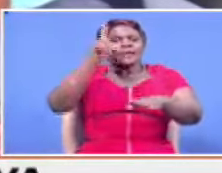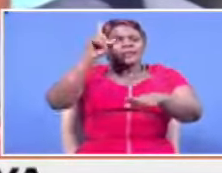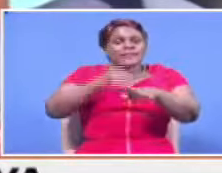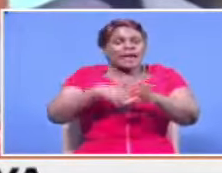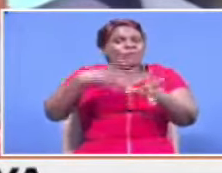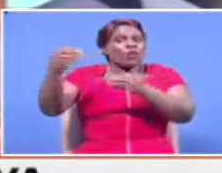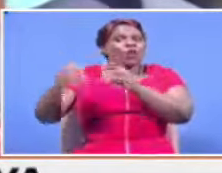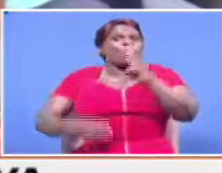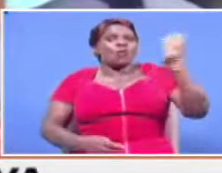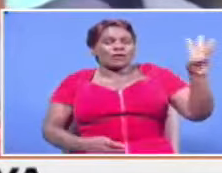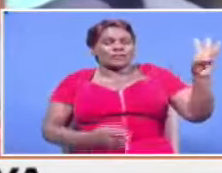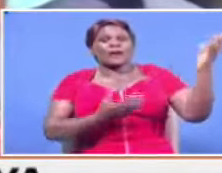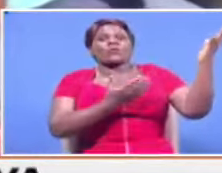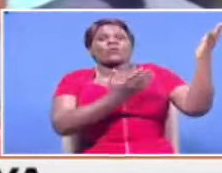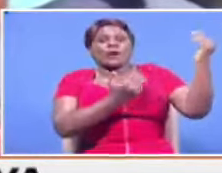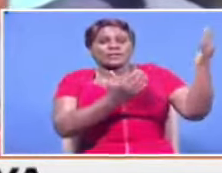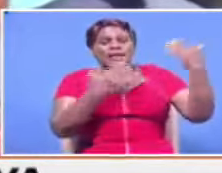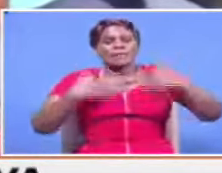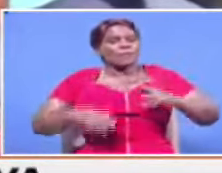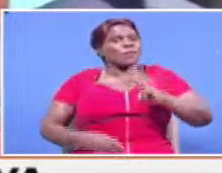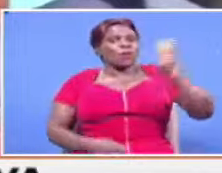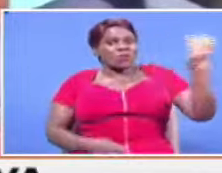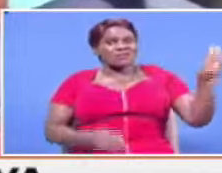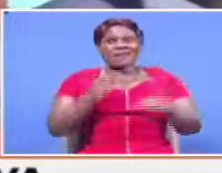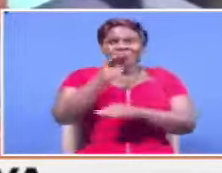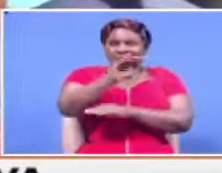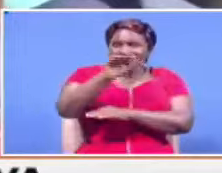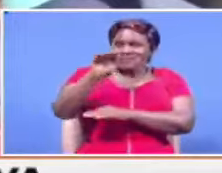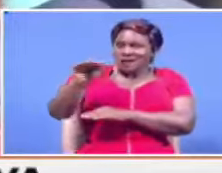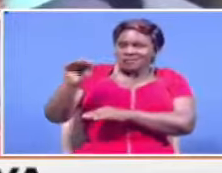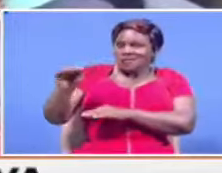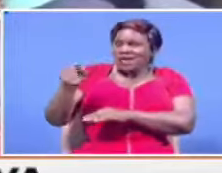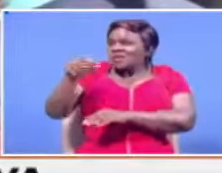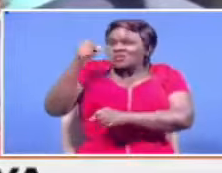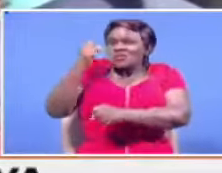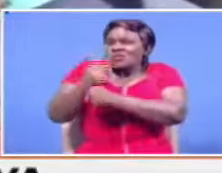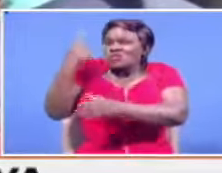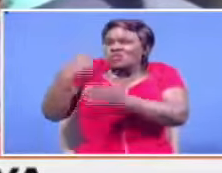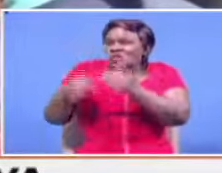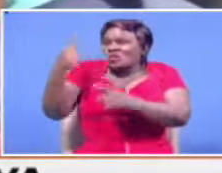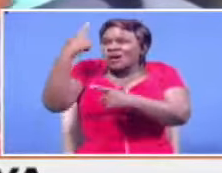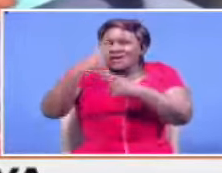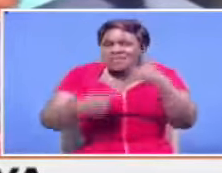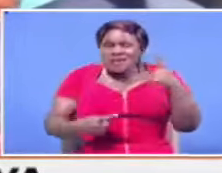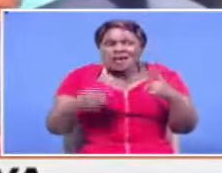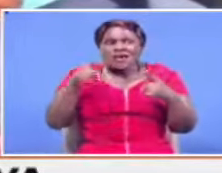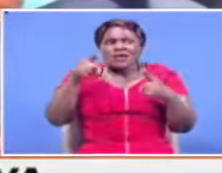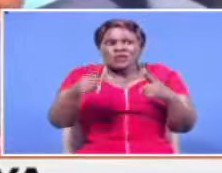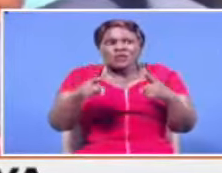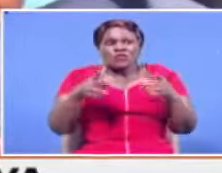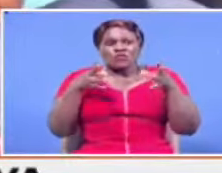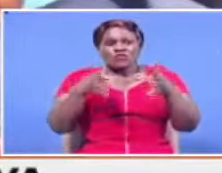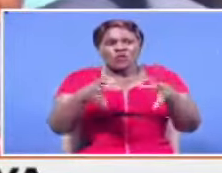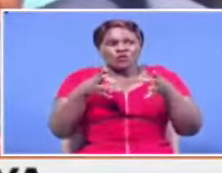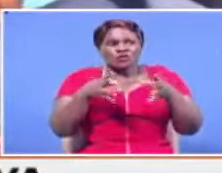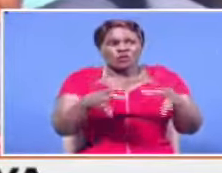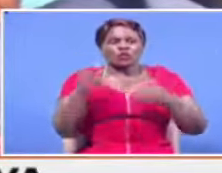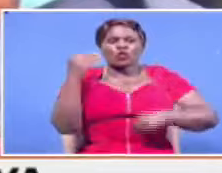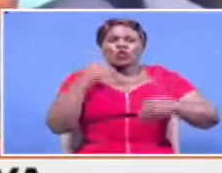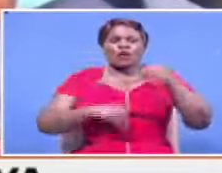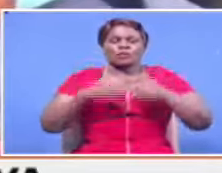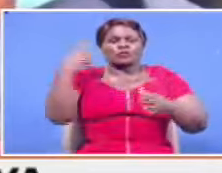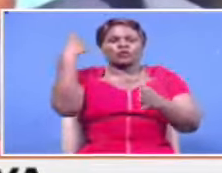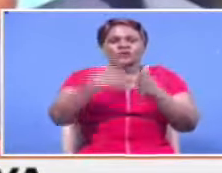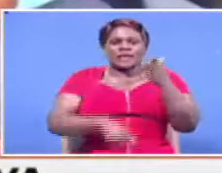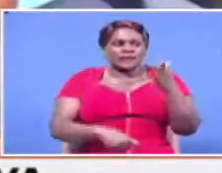goes there, he should expect that the people of Western will ask him, what have you done in the 1 year? Why did you impose on us this punitive tax?